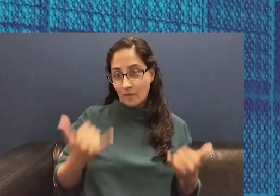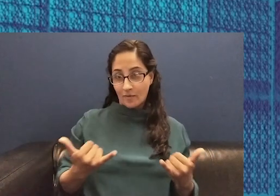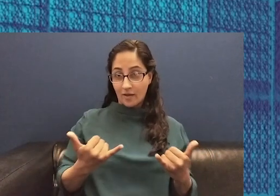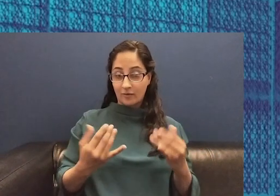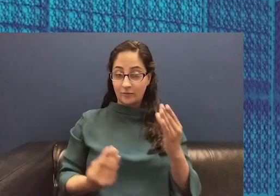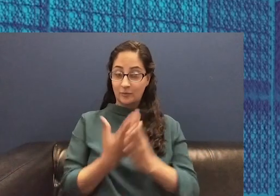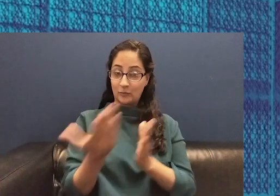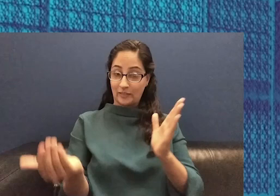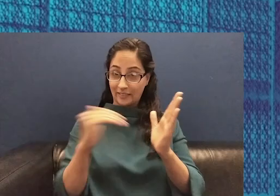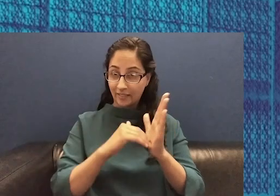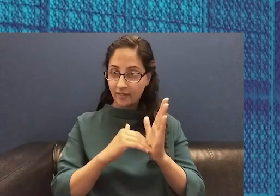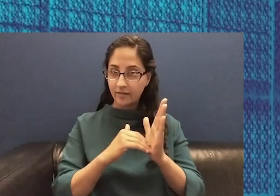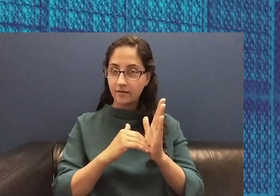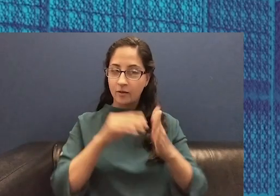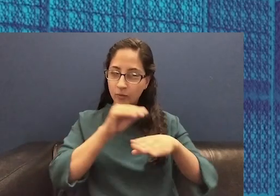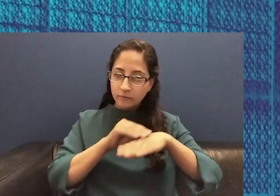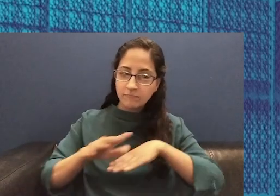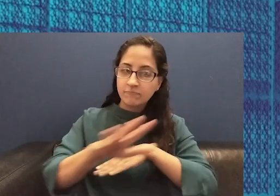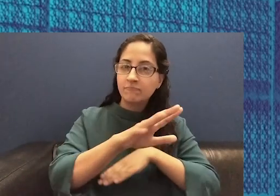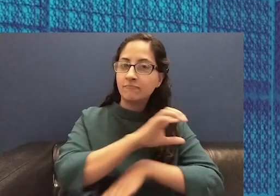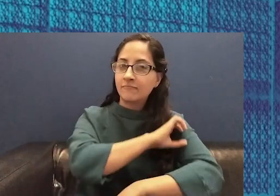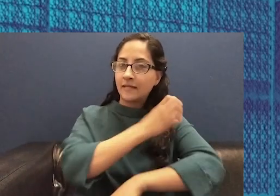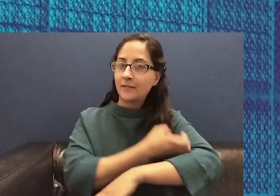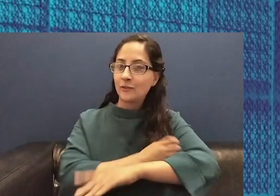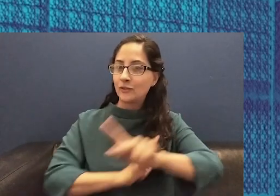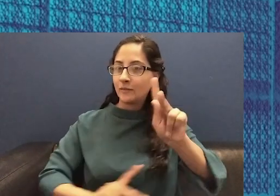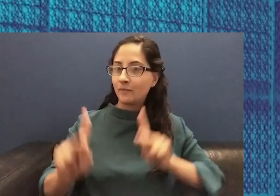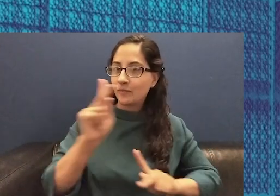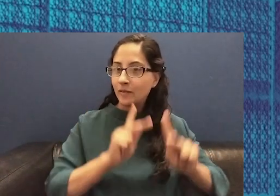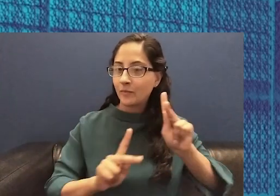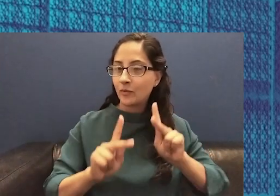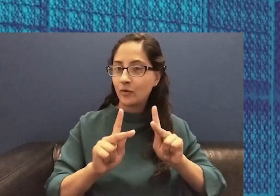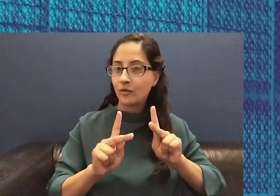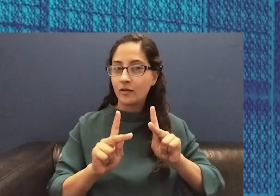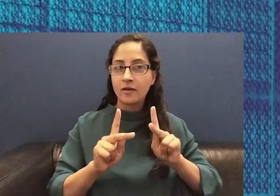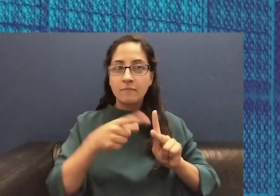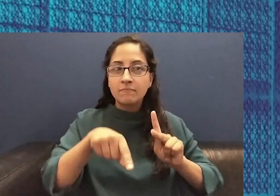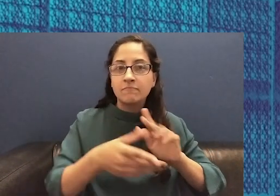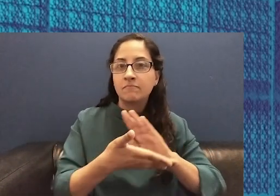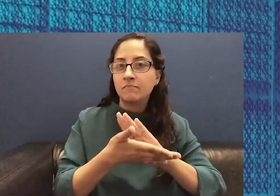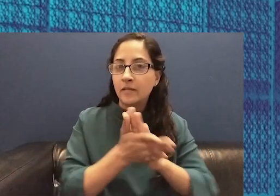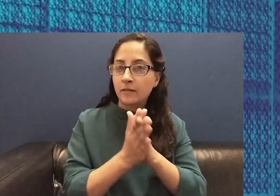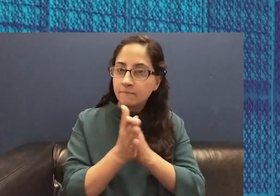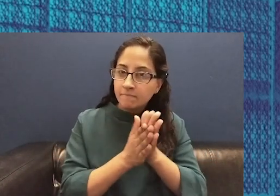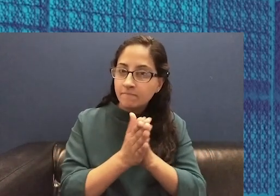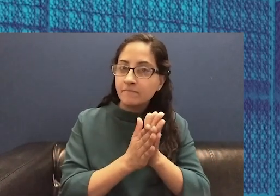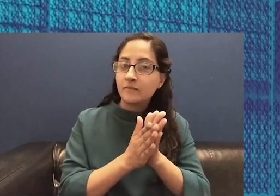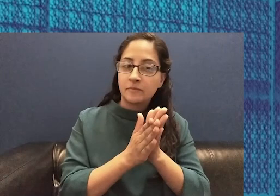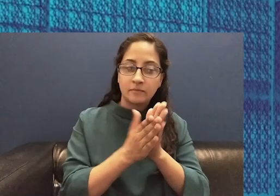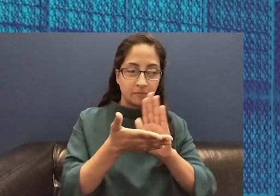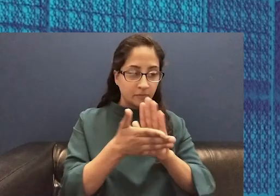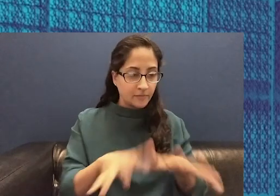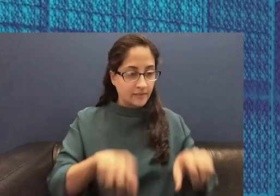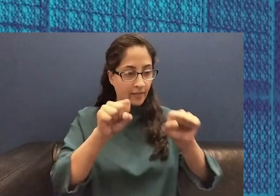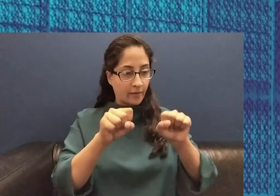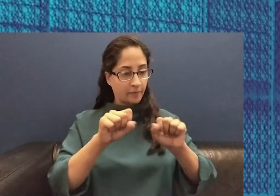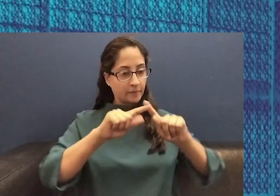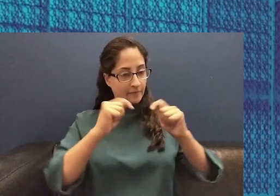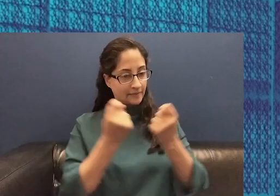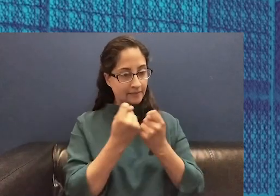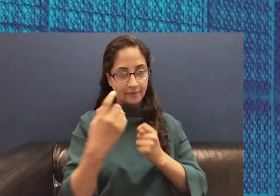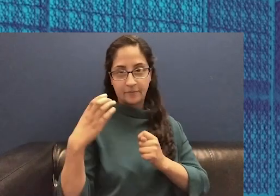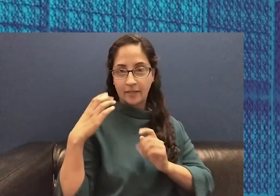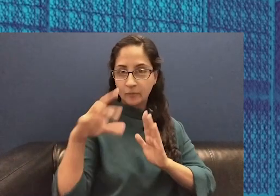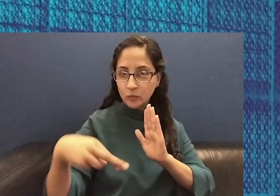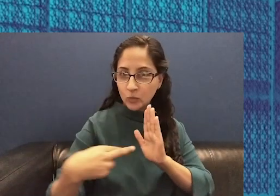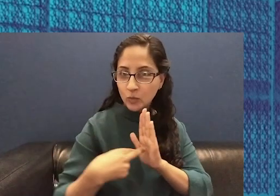be able to come back as team captains, go to their workplaces, bring those people along. Because I do think that one of our big